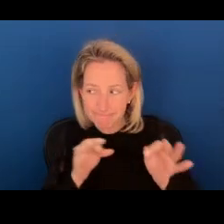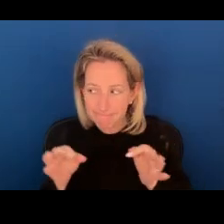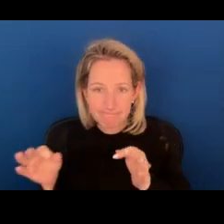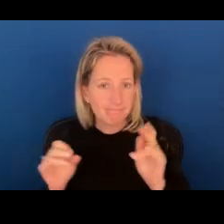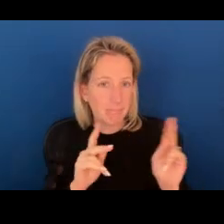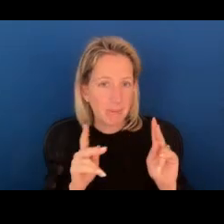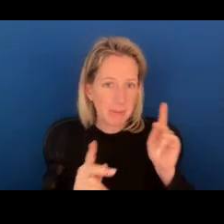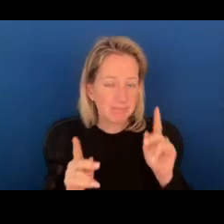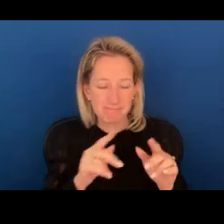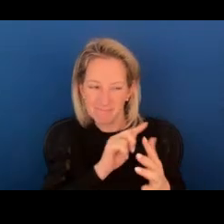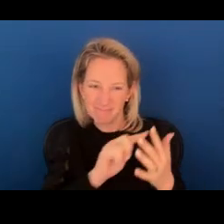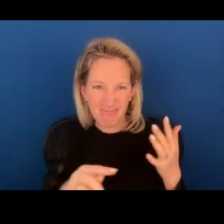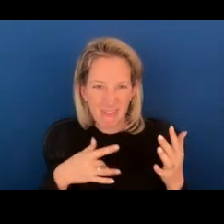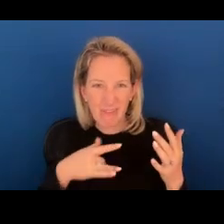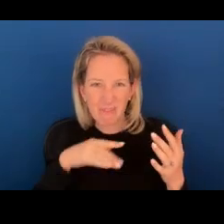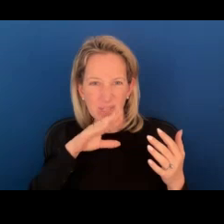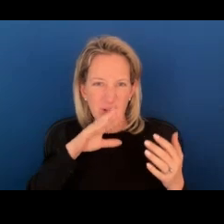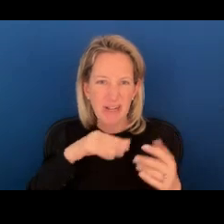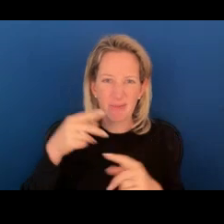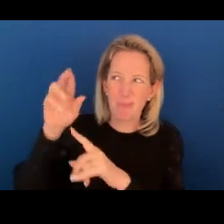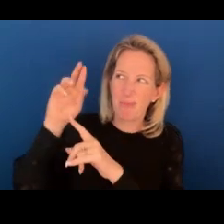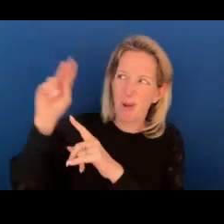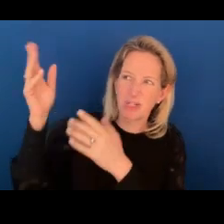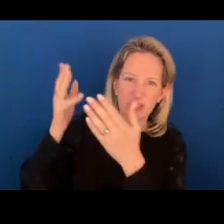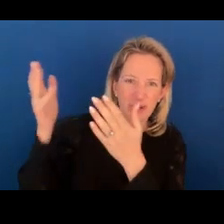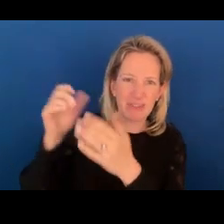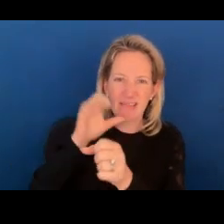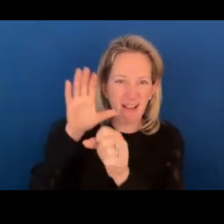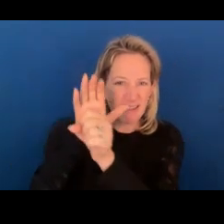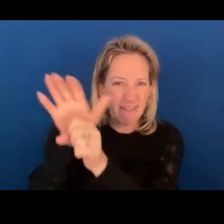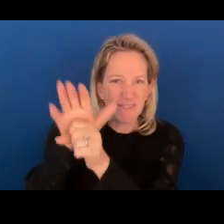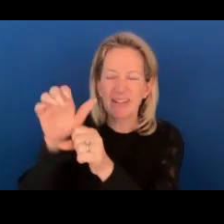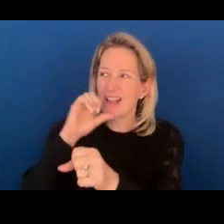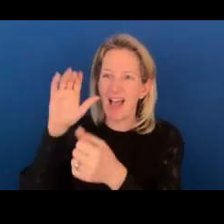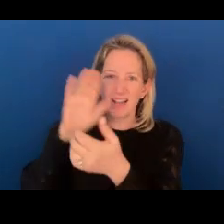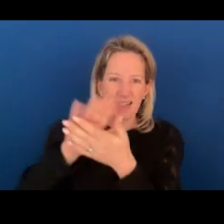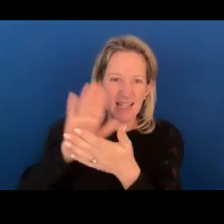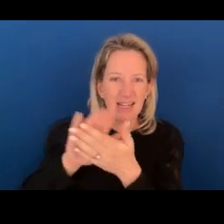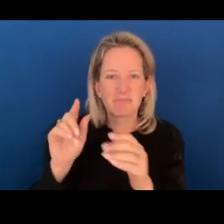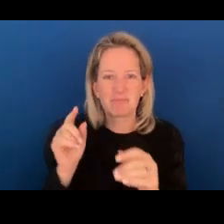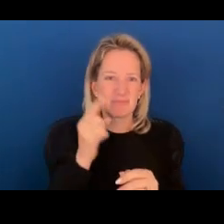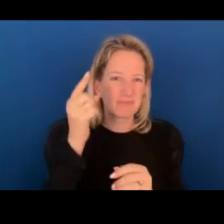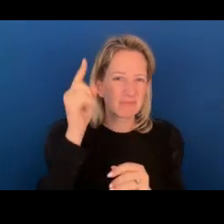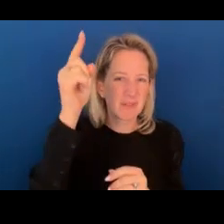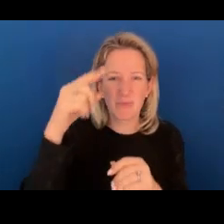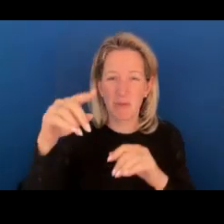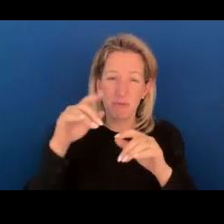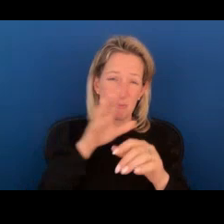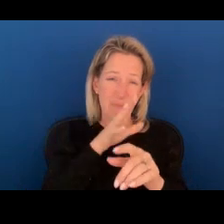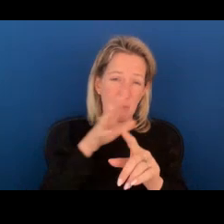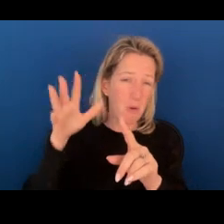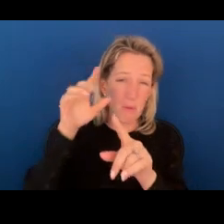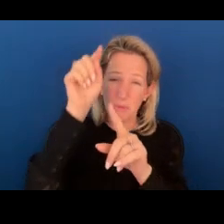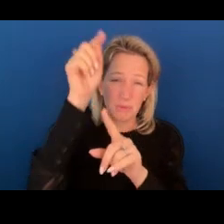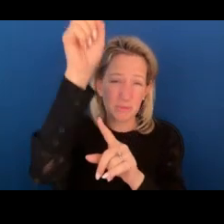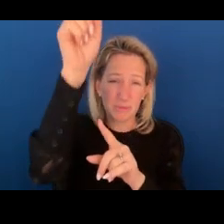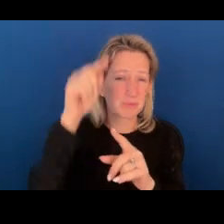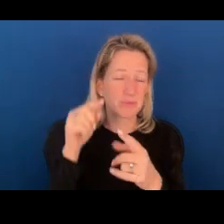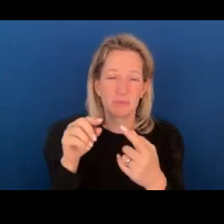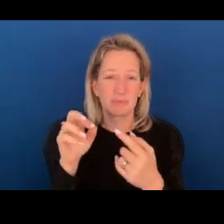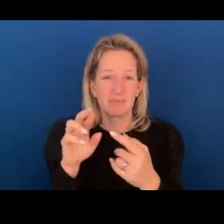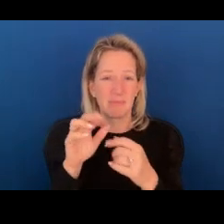were really frustrated with the Park Service and their lack of action in cleaning the remote beaches of Olympic National Park. We had several